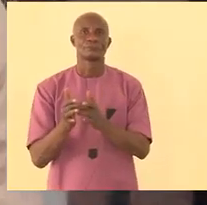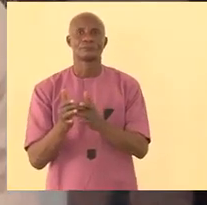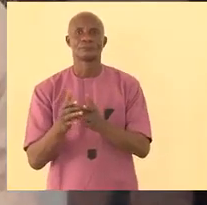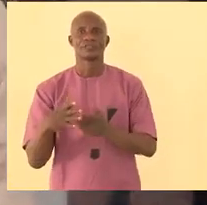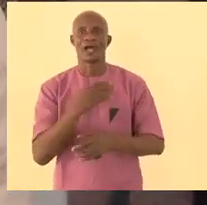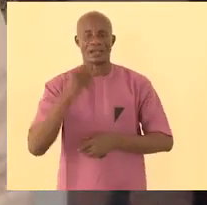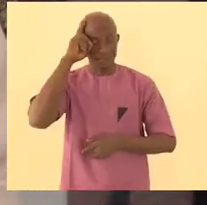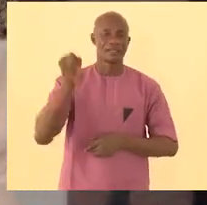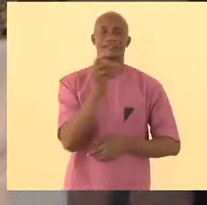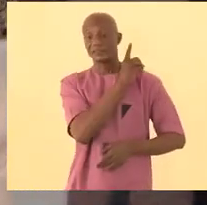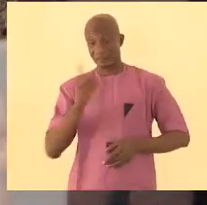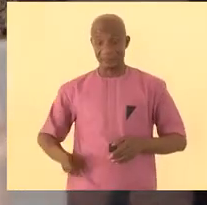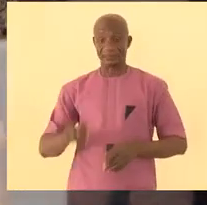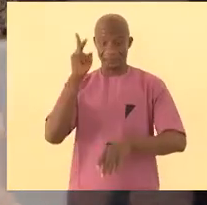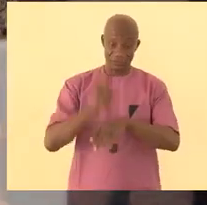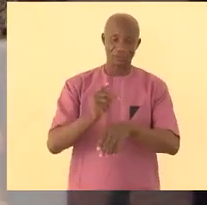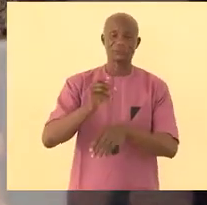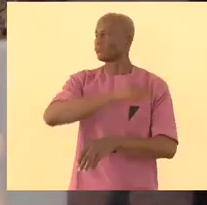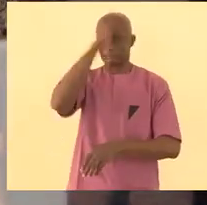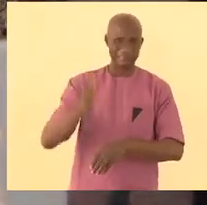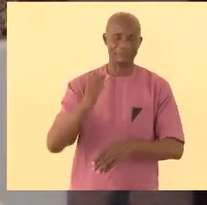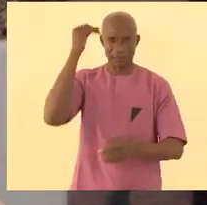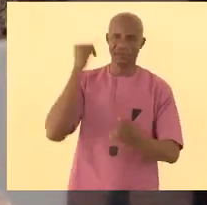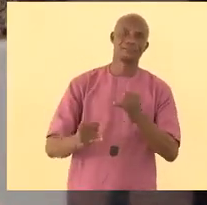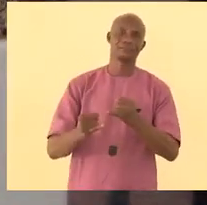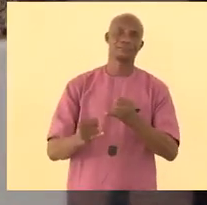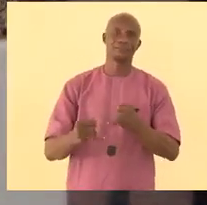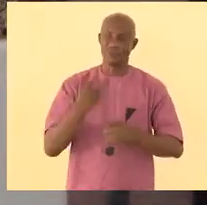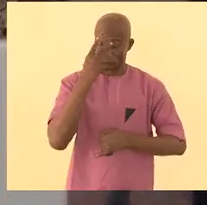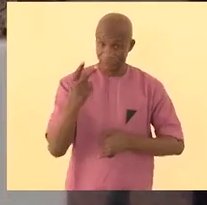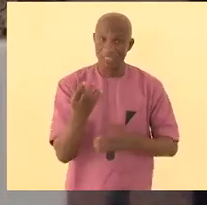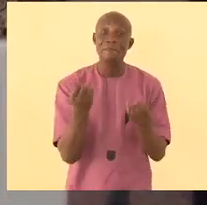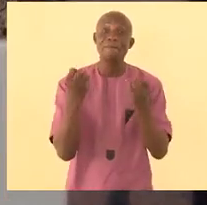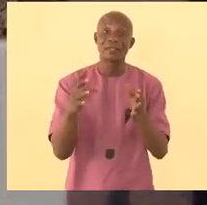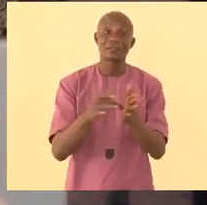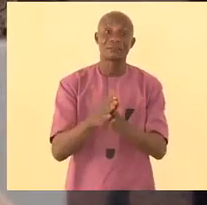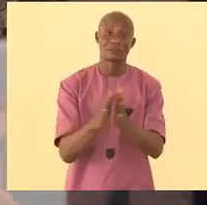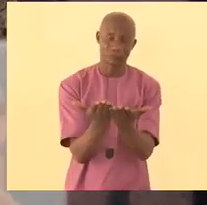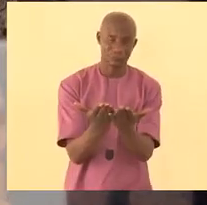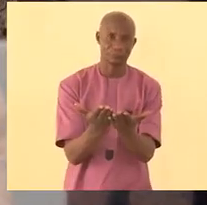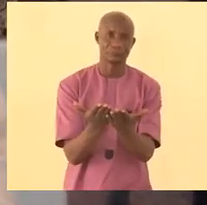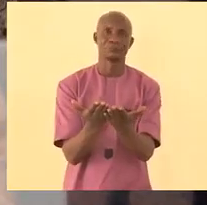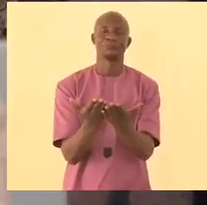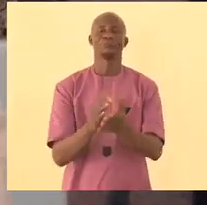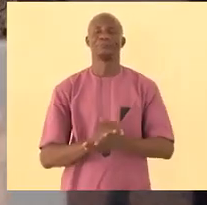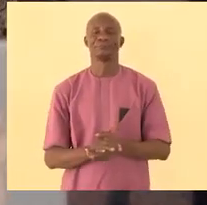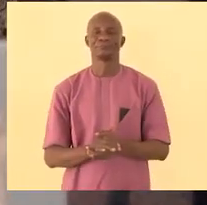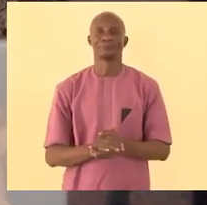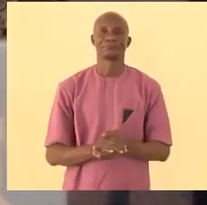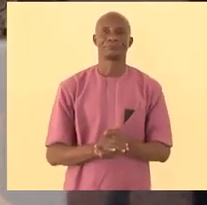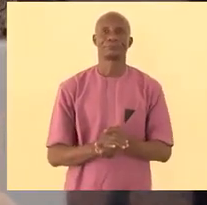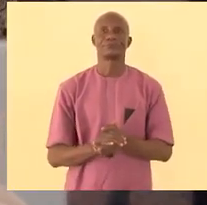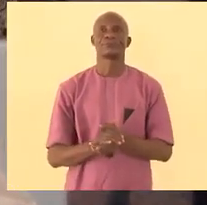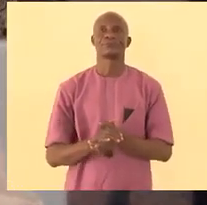Jesus and his kingdom will never end, we see in several passages of the kingdom, of the